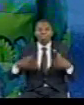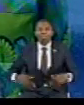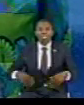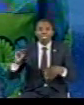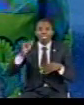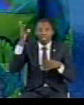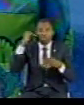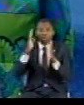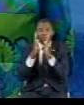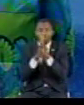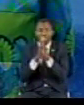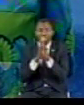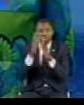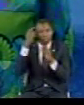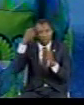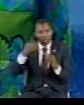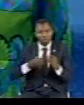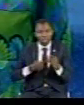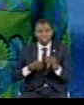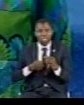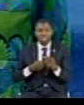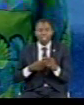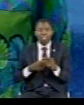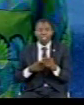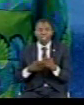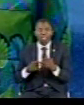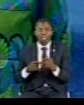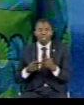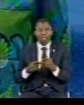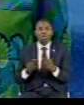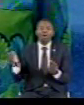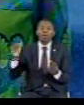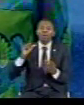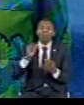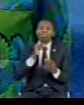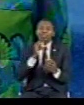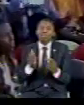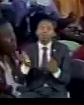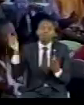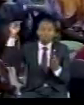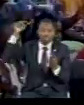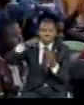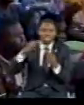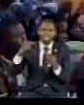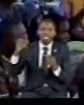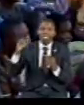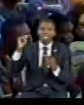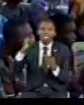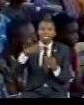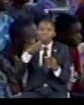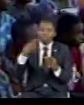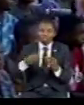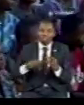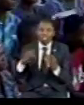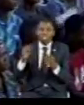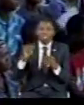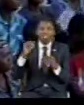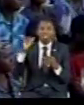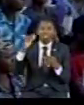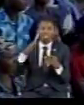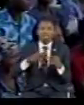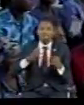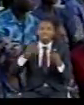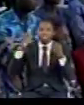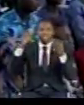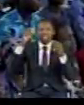me. Not until they gave this date that GS is coming down to Bayelsa State. Praise the Lord. When they gave